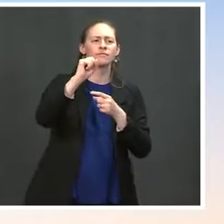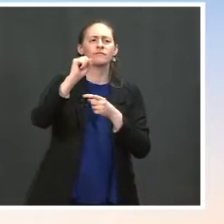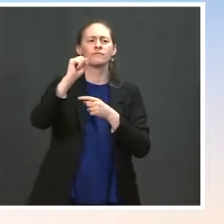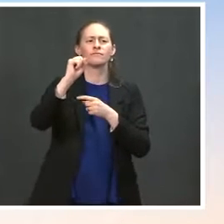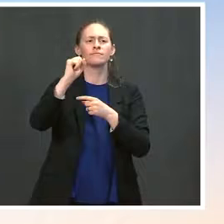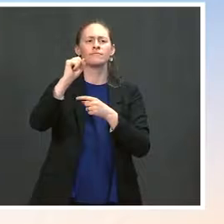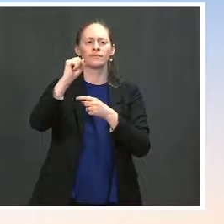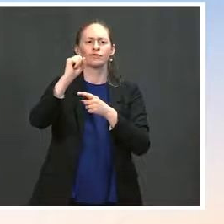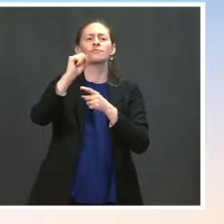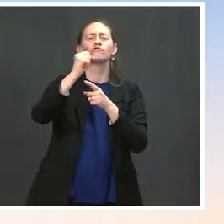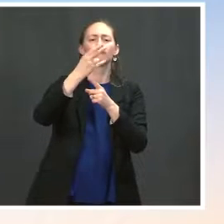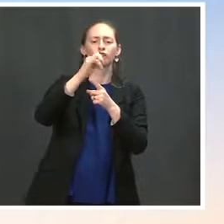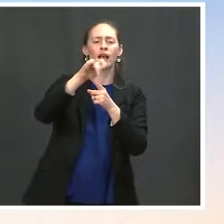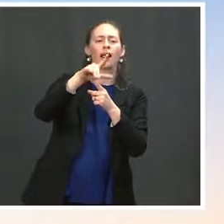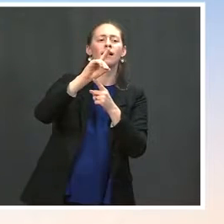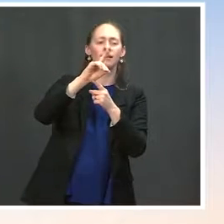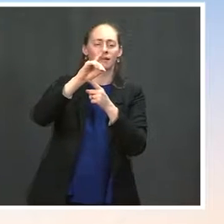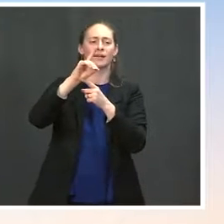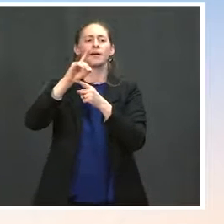younger generation is today,